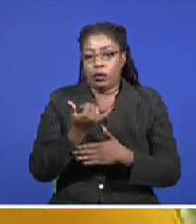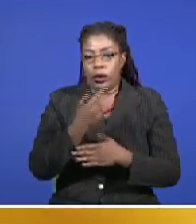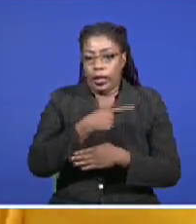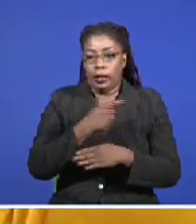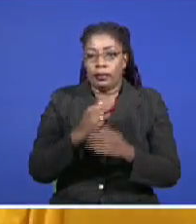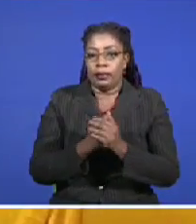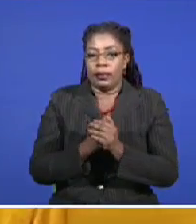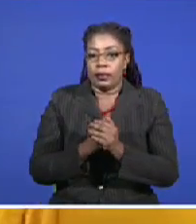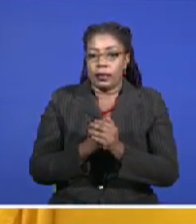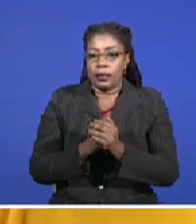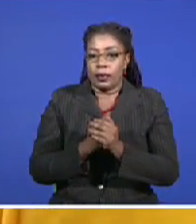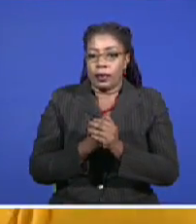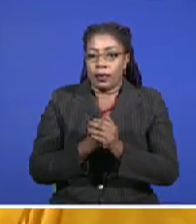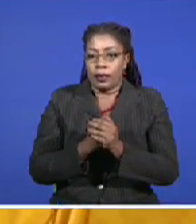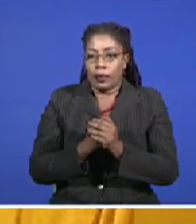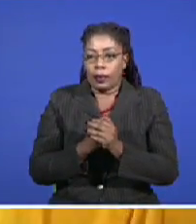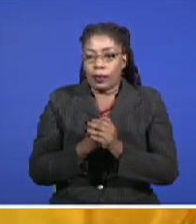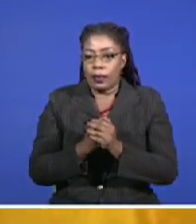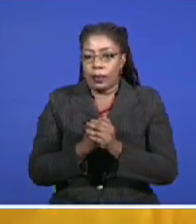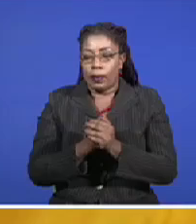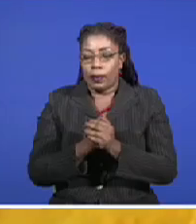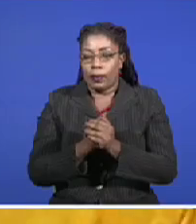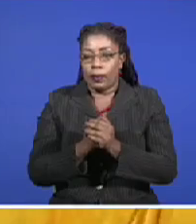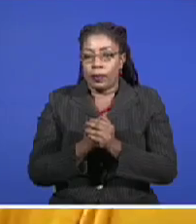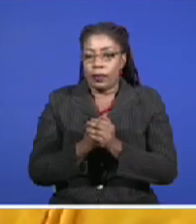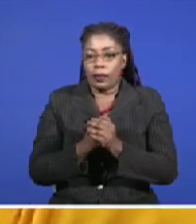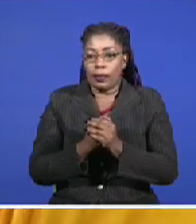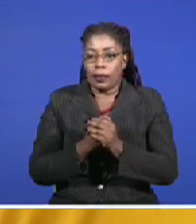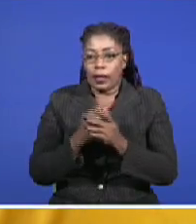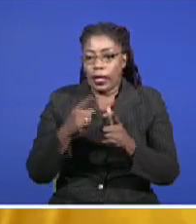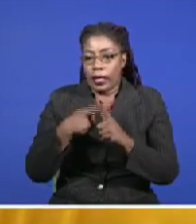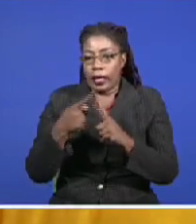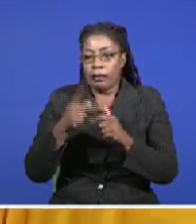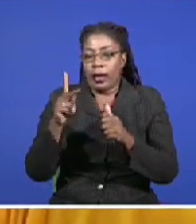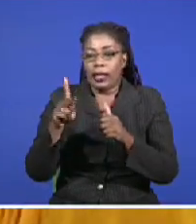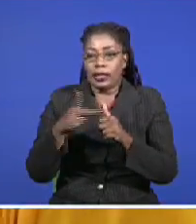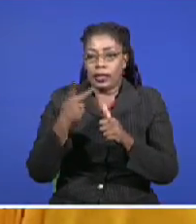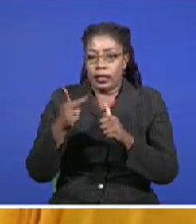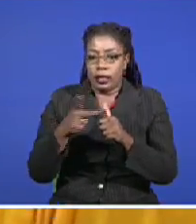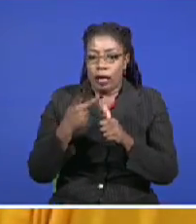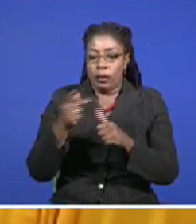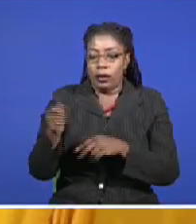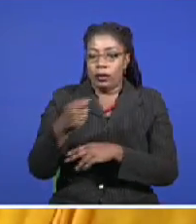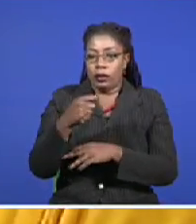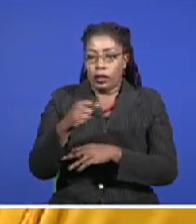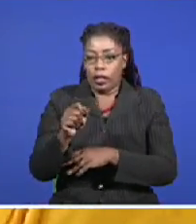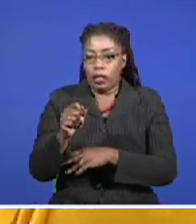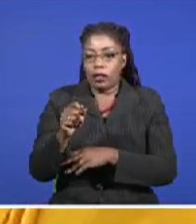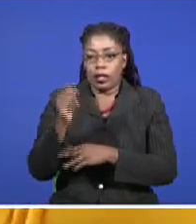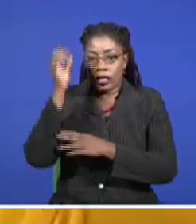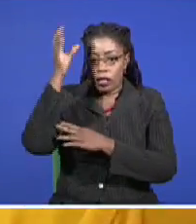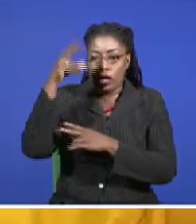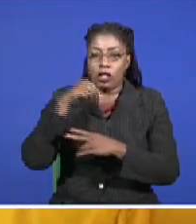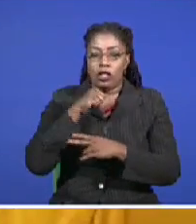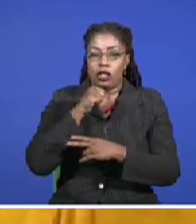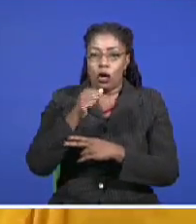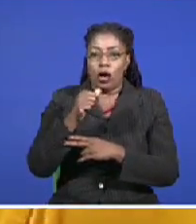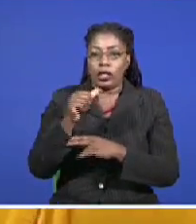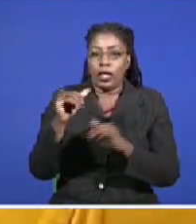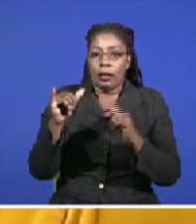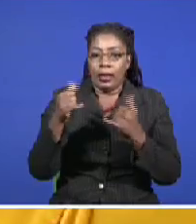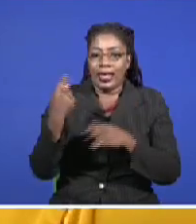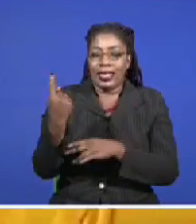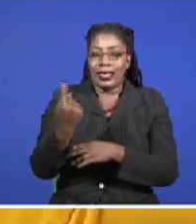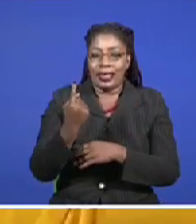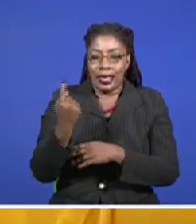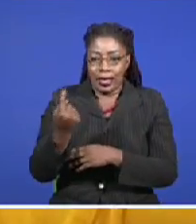was getting in position and setting up and hitting much better than in my doubles matches. But considering that I haven't played any